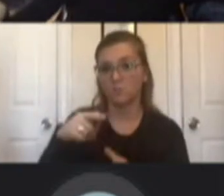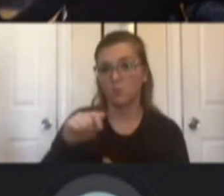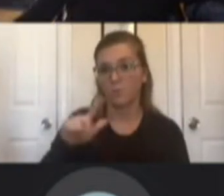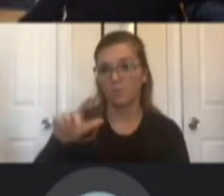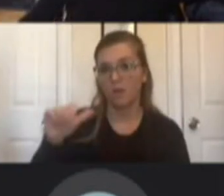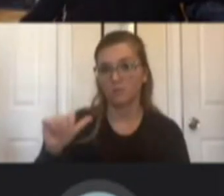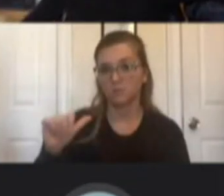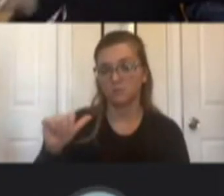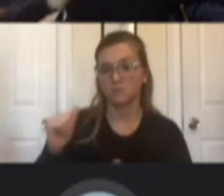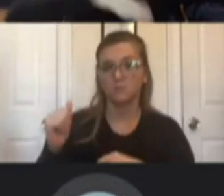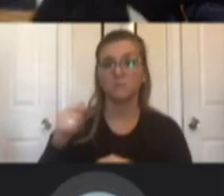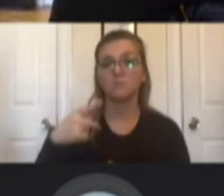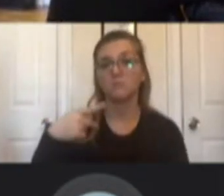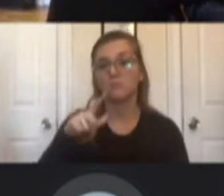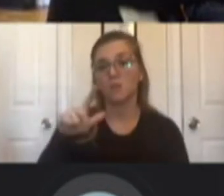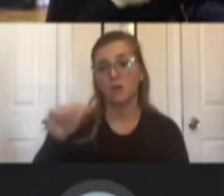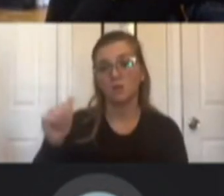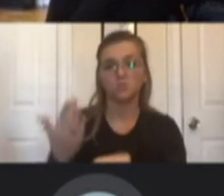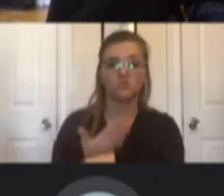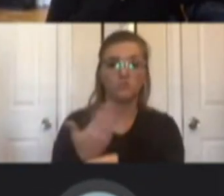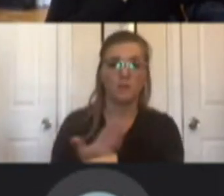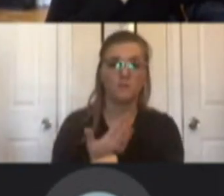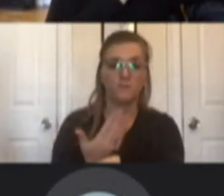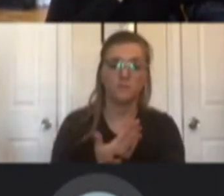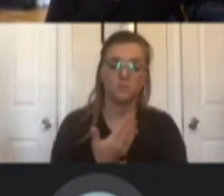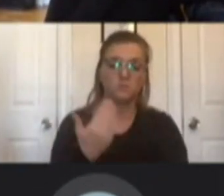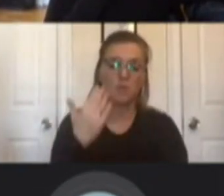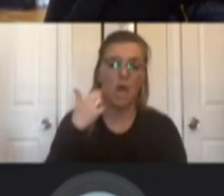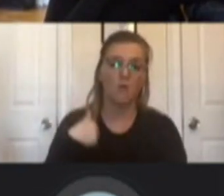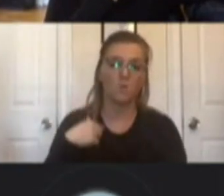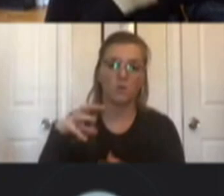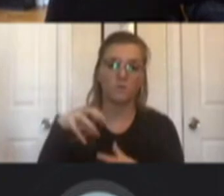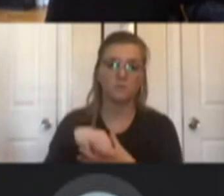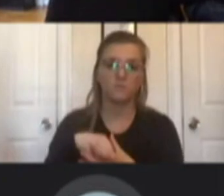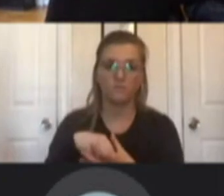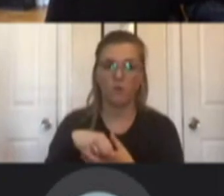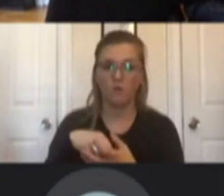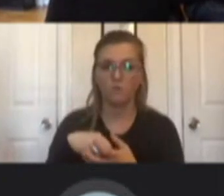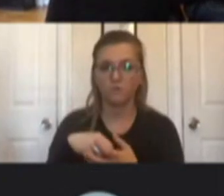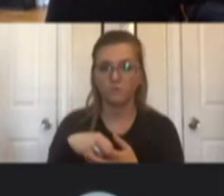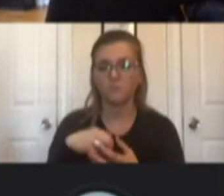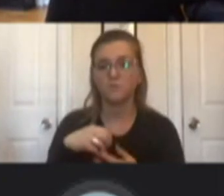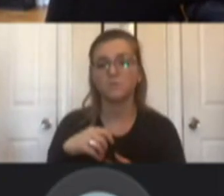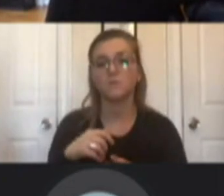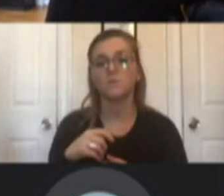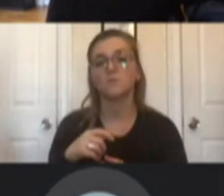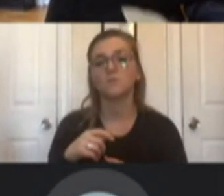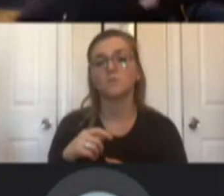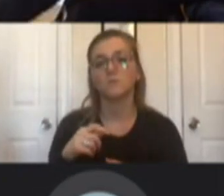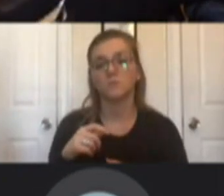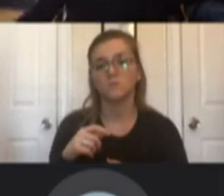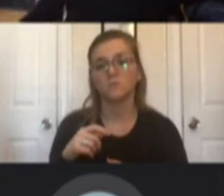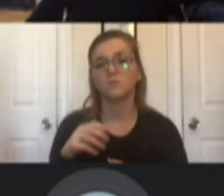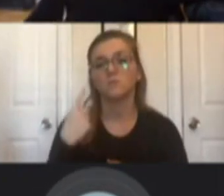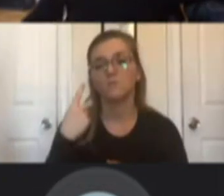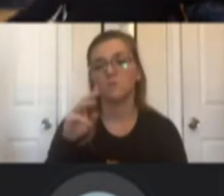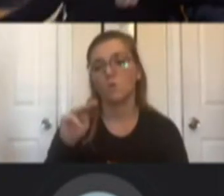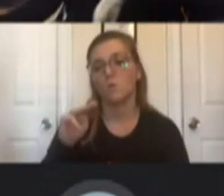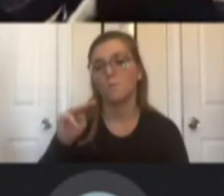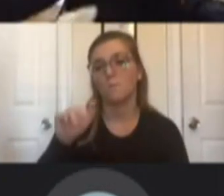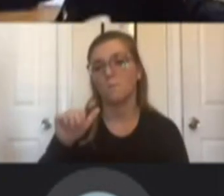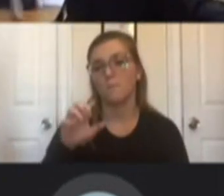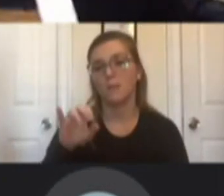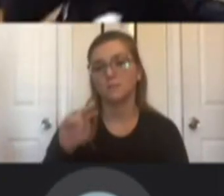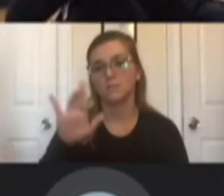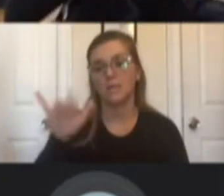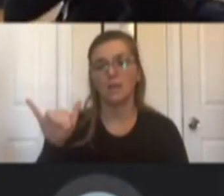of the plaza, because I know from being a former mason laborer, was just have a preferred masonry company come in and just